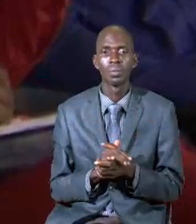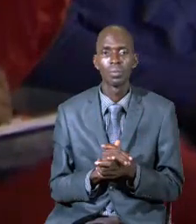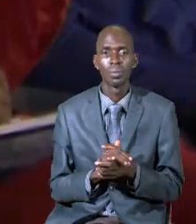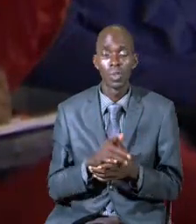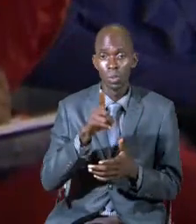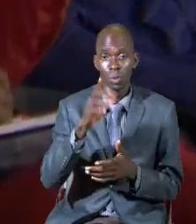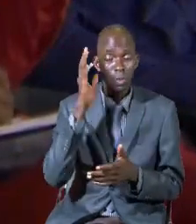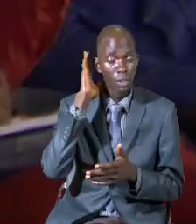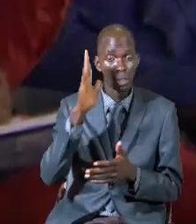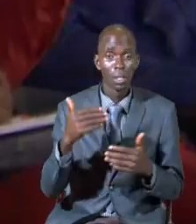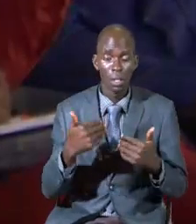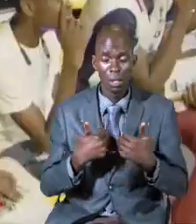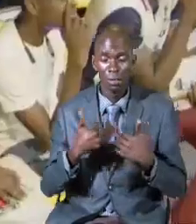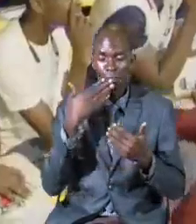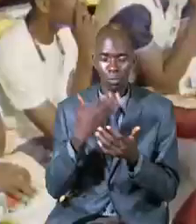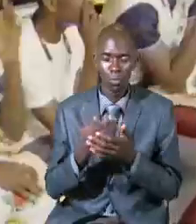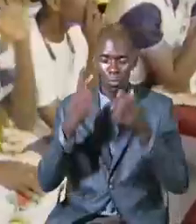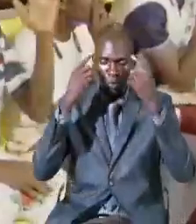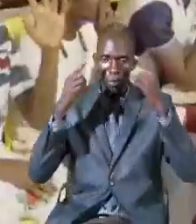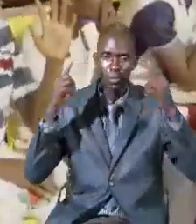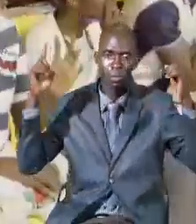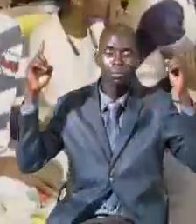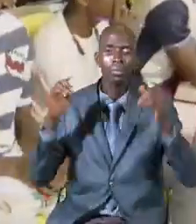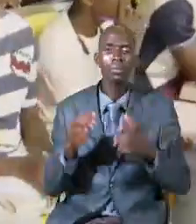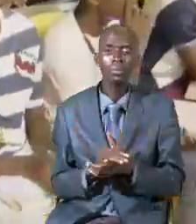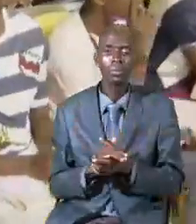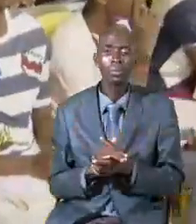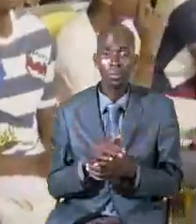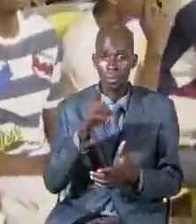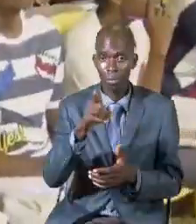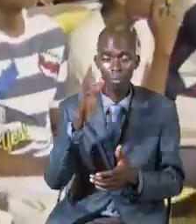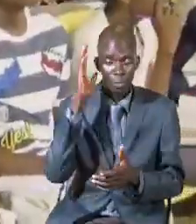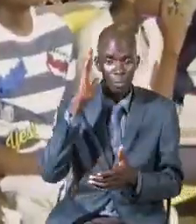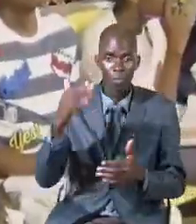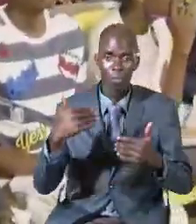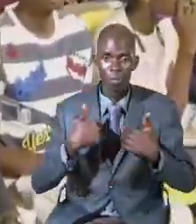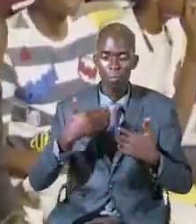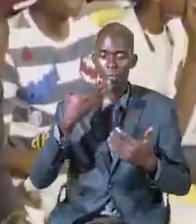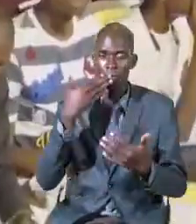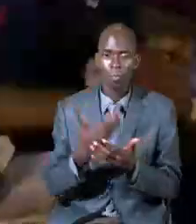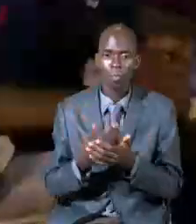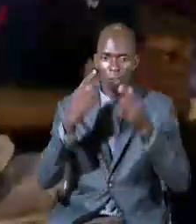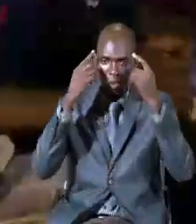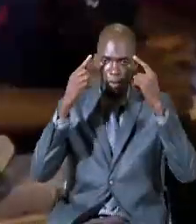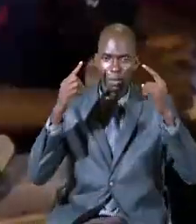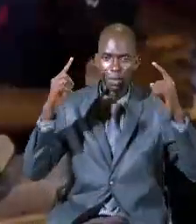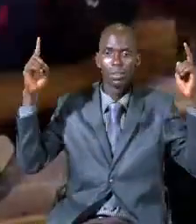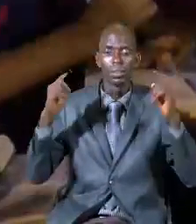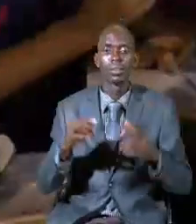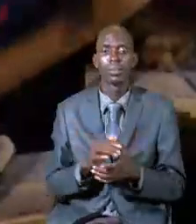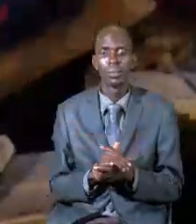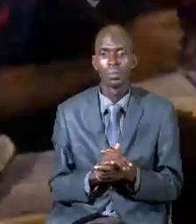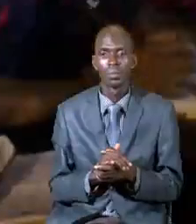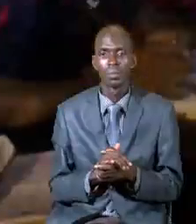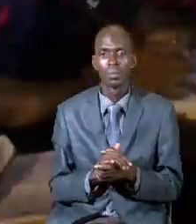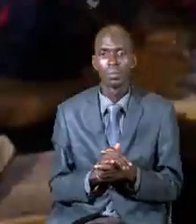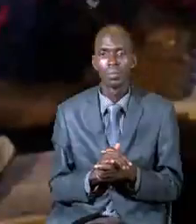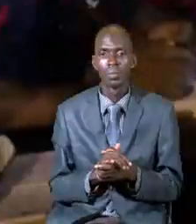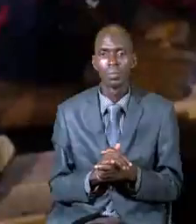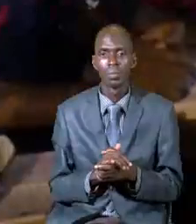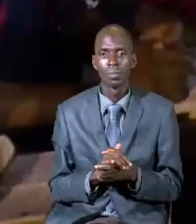shalt have good success. Thou shalt have good success. The